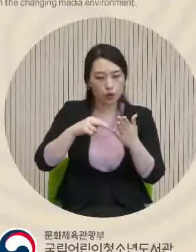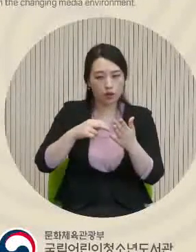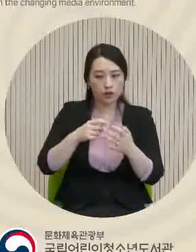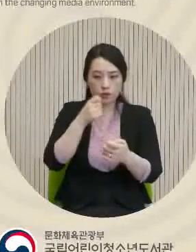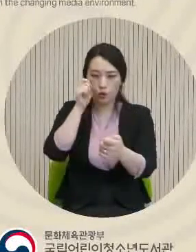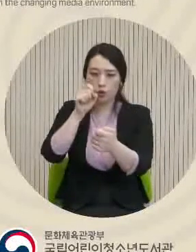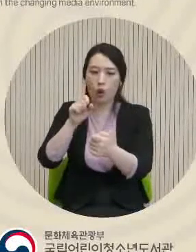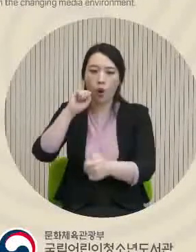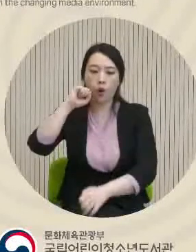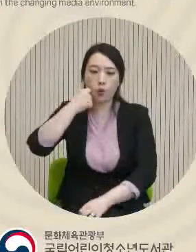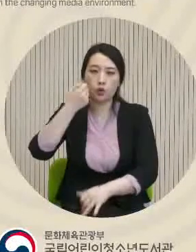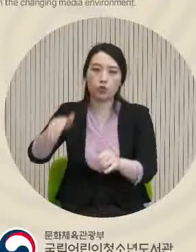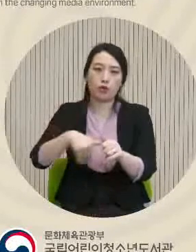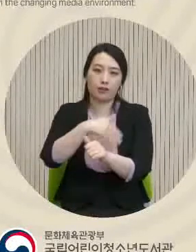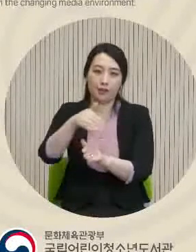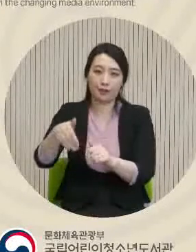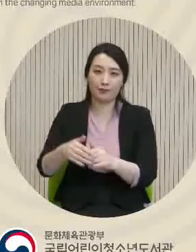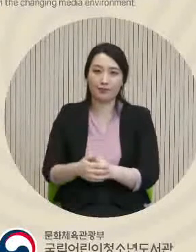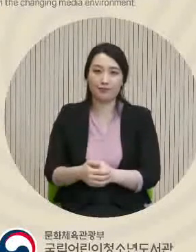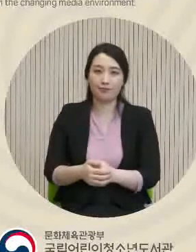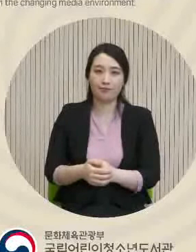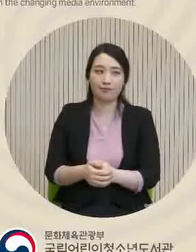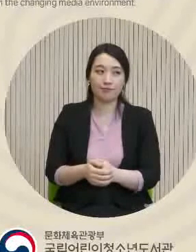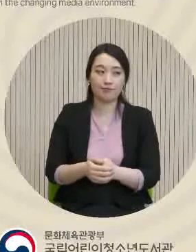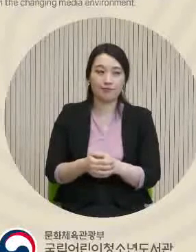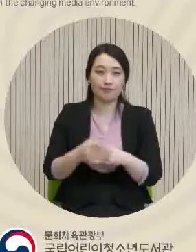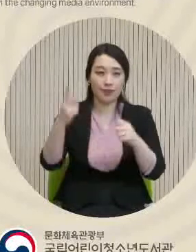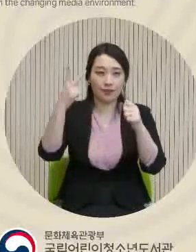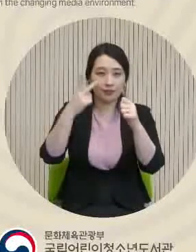to reading may decline,